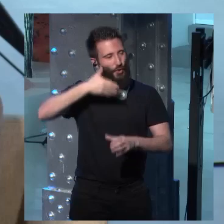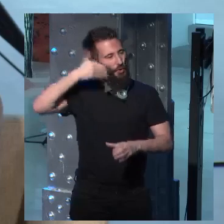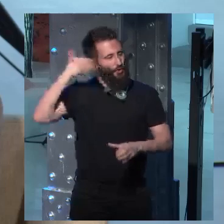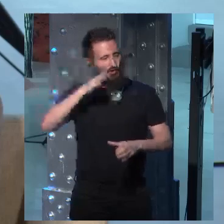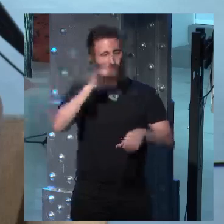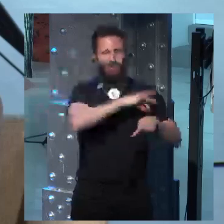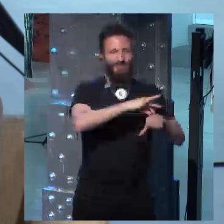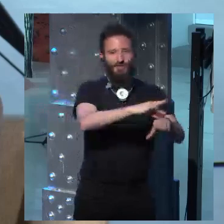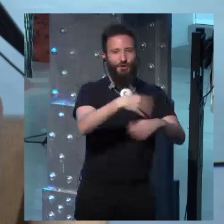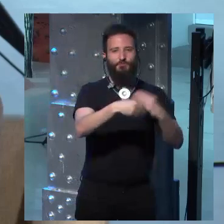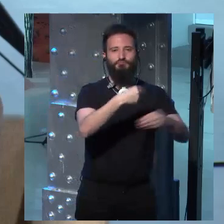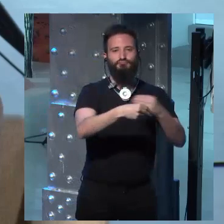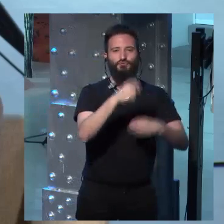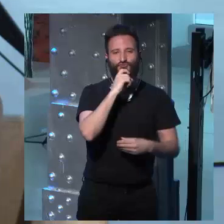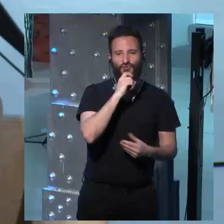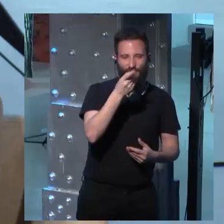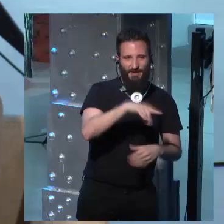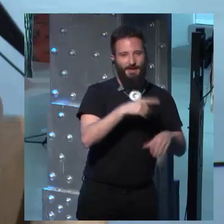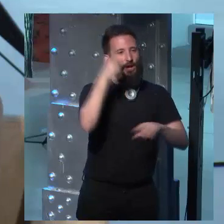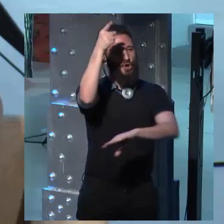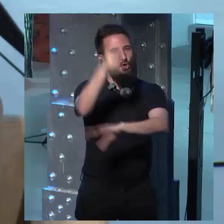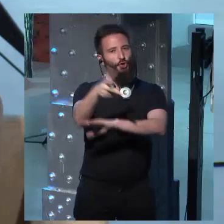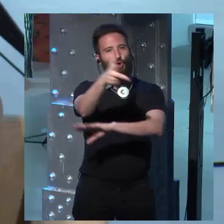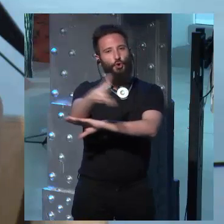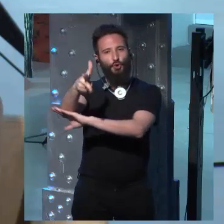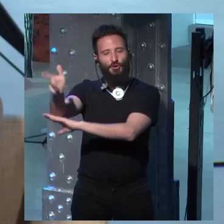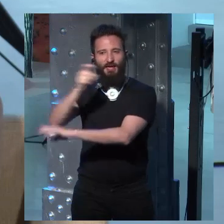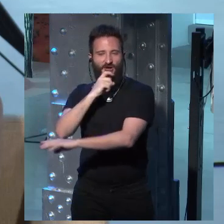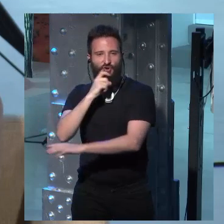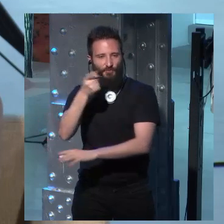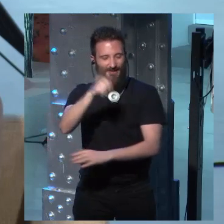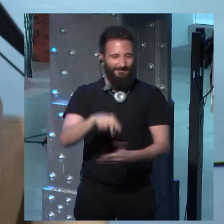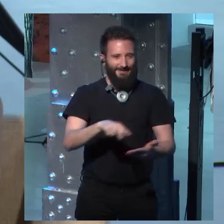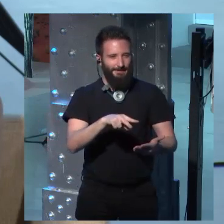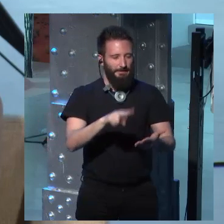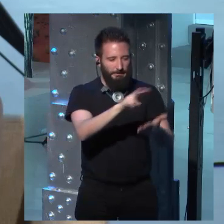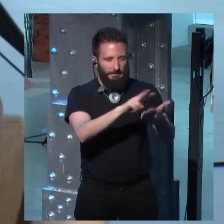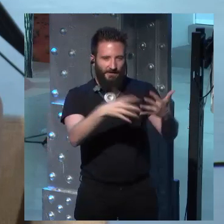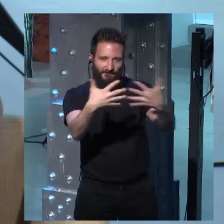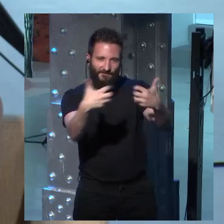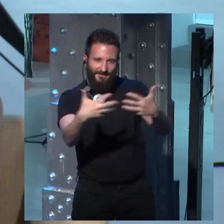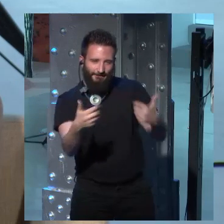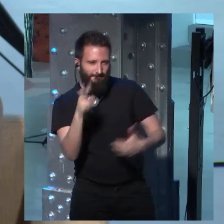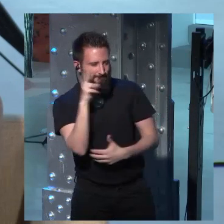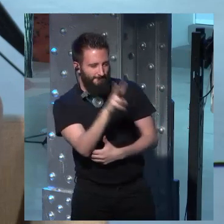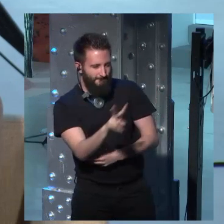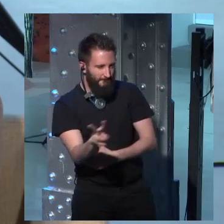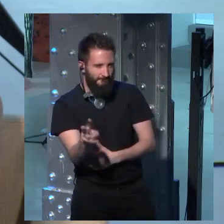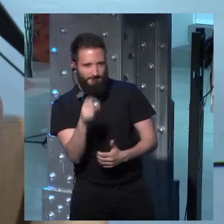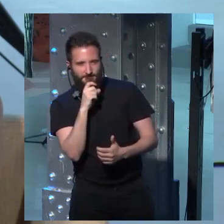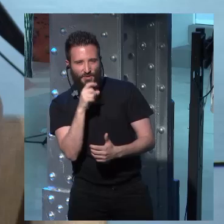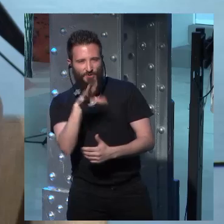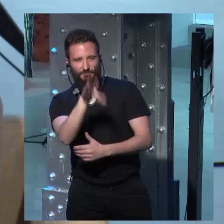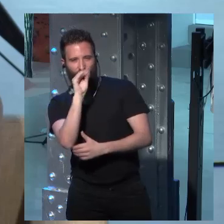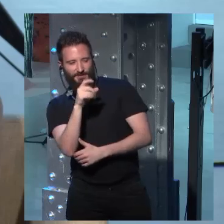that to have fans enjoy the relationship and find it to be so real and honest